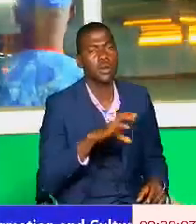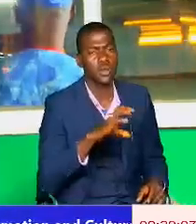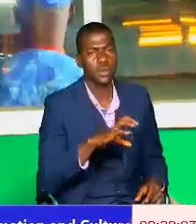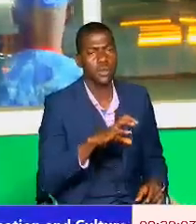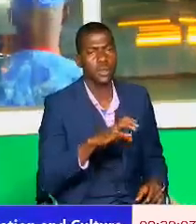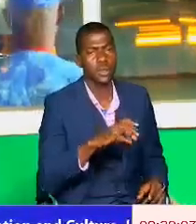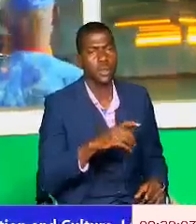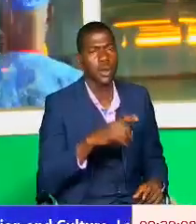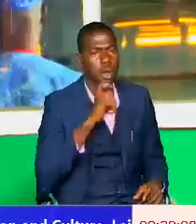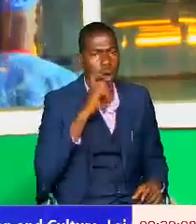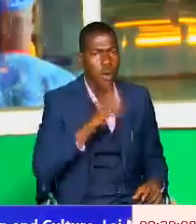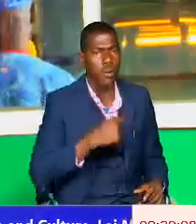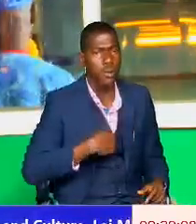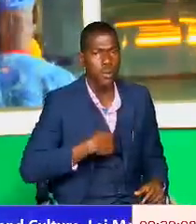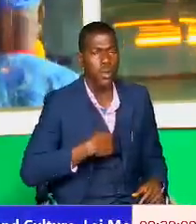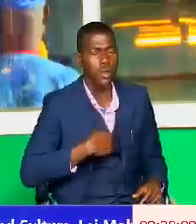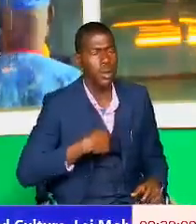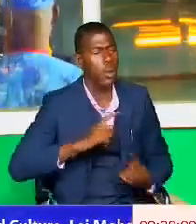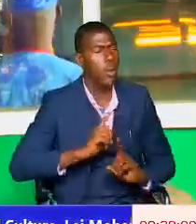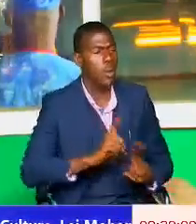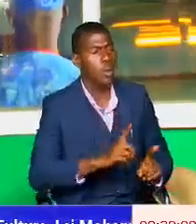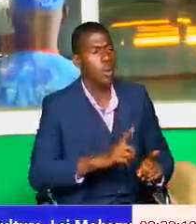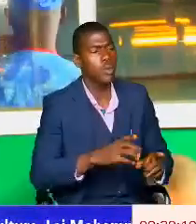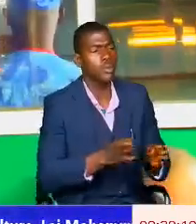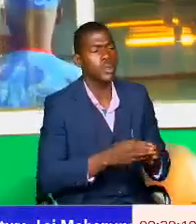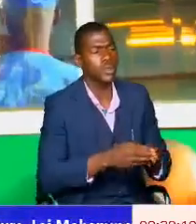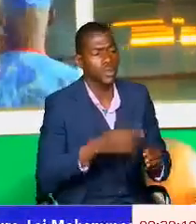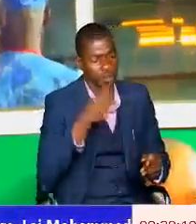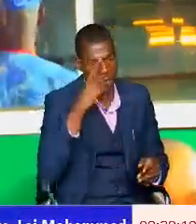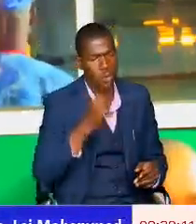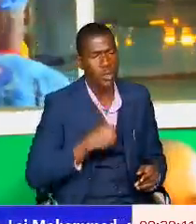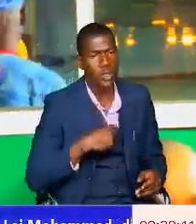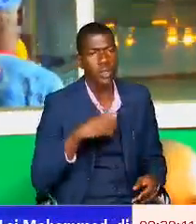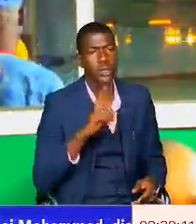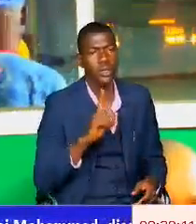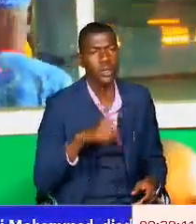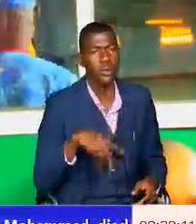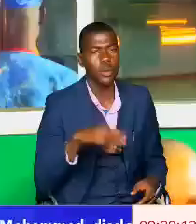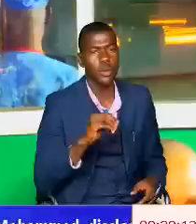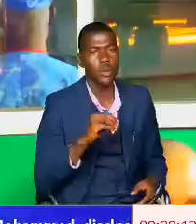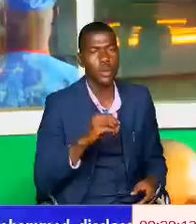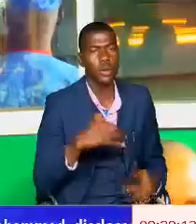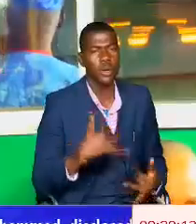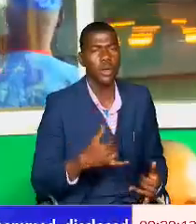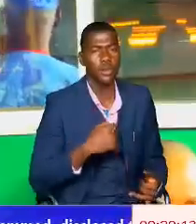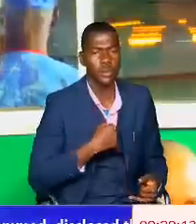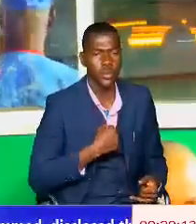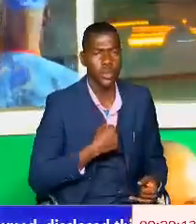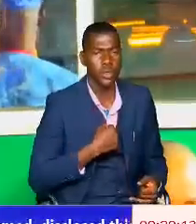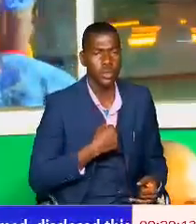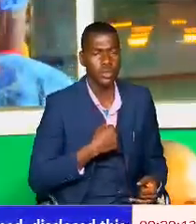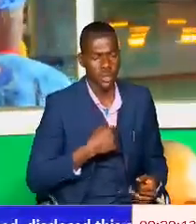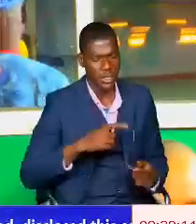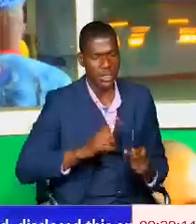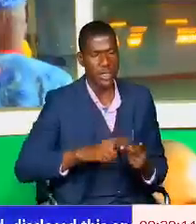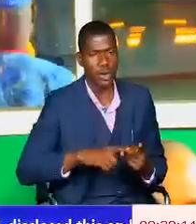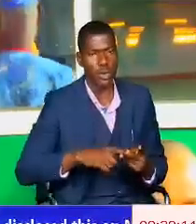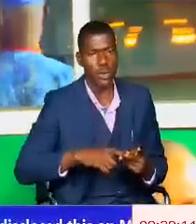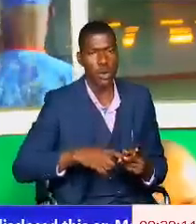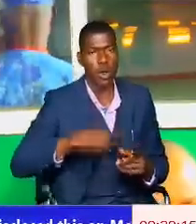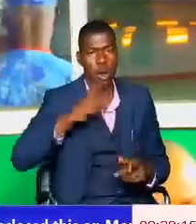a meeting on behalf of my DPO. My 2IC, Mr. Nwabufo, I left him to carry on